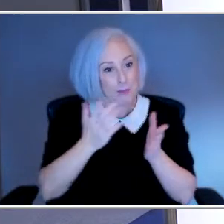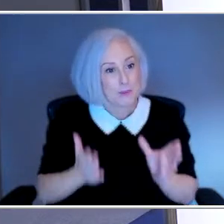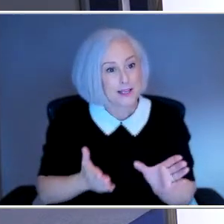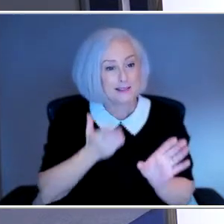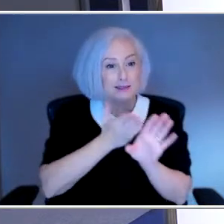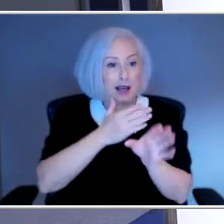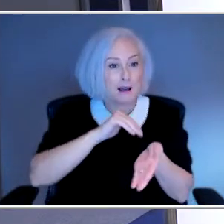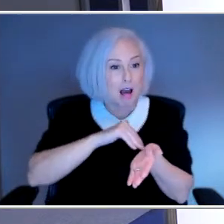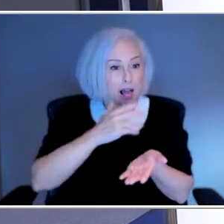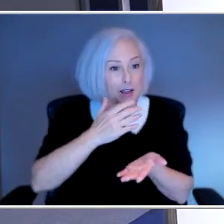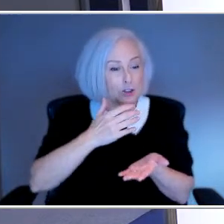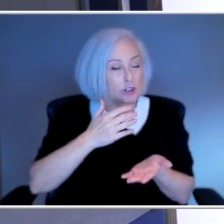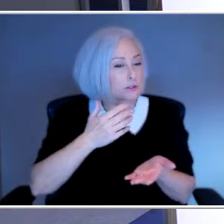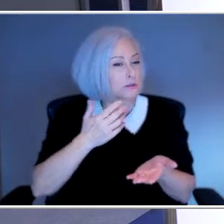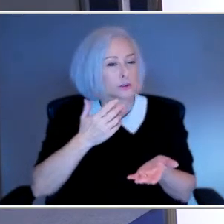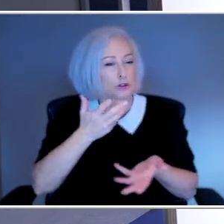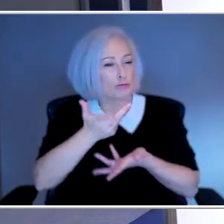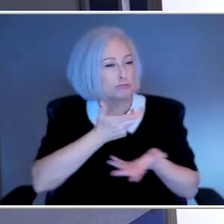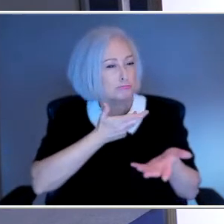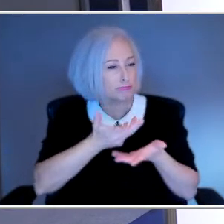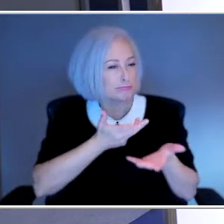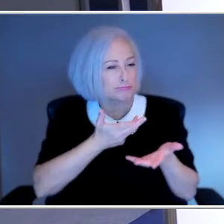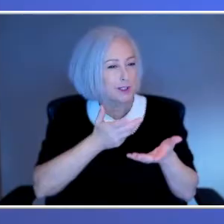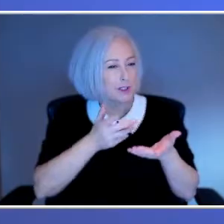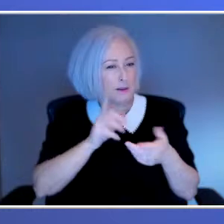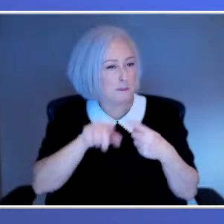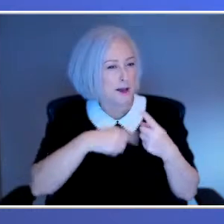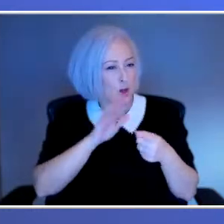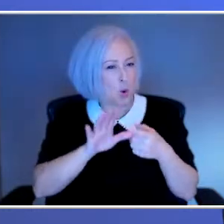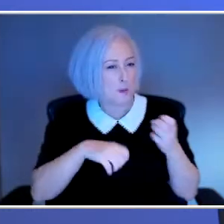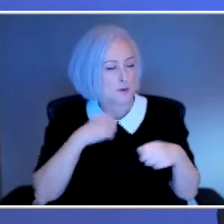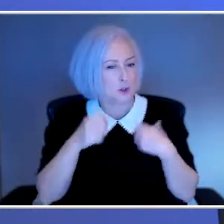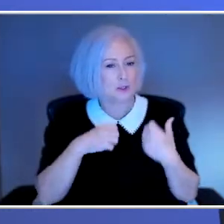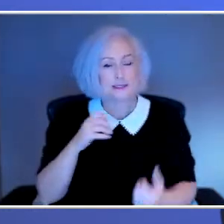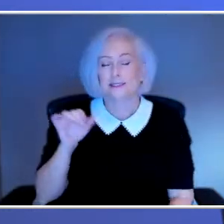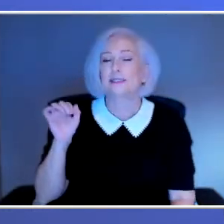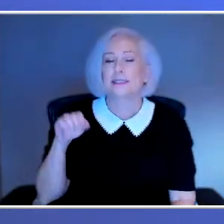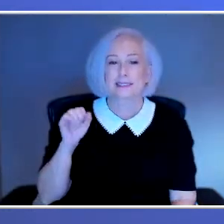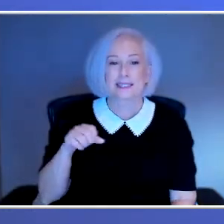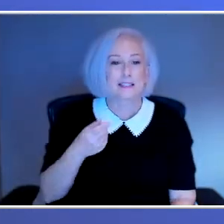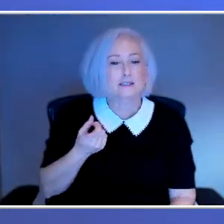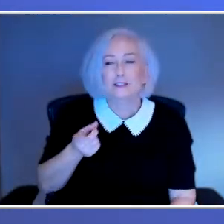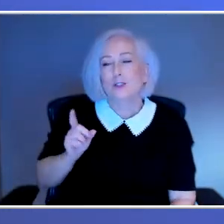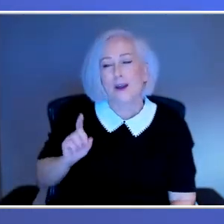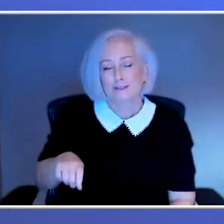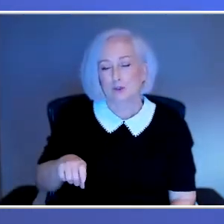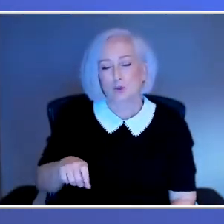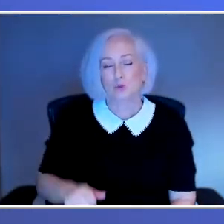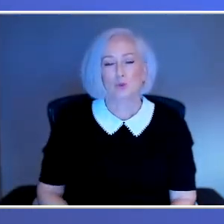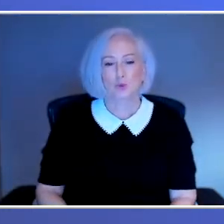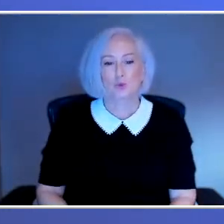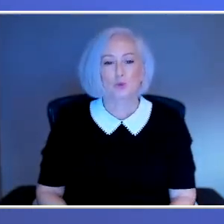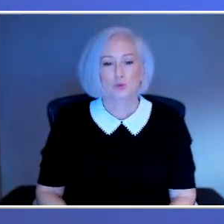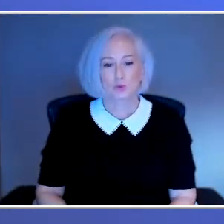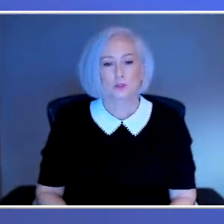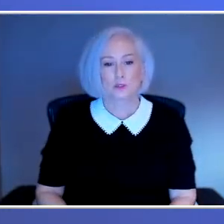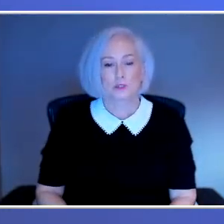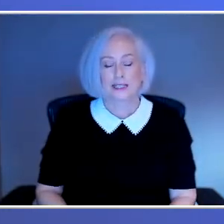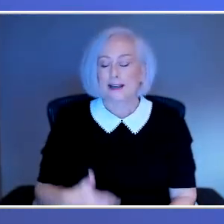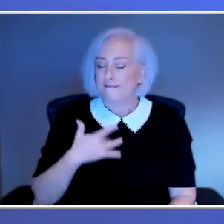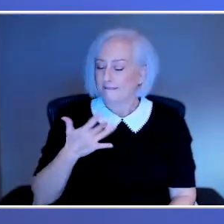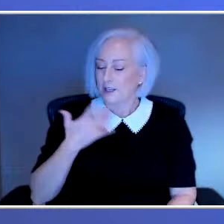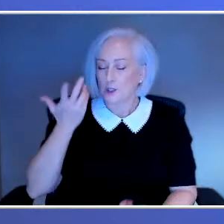manage some of those emotions? Yes, I have. You have to. It is overwhelming